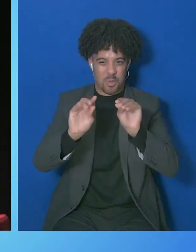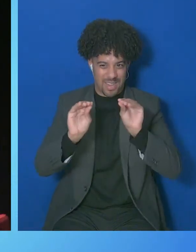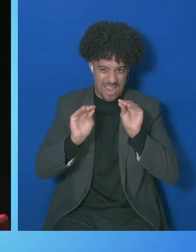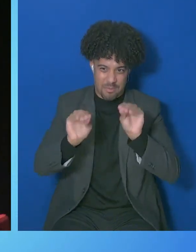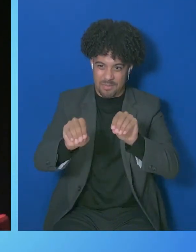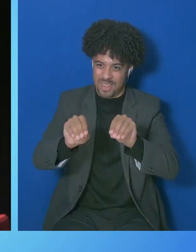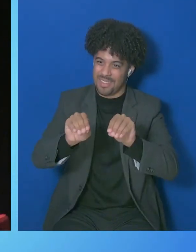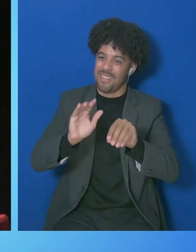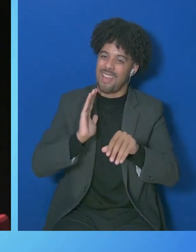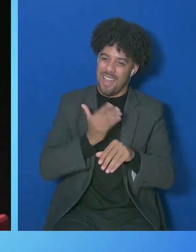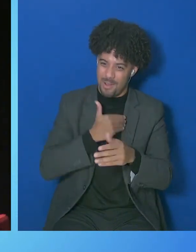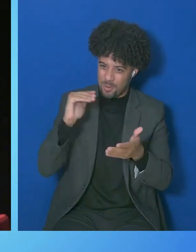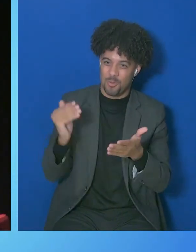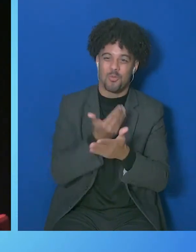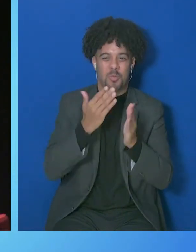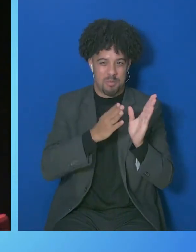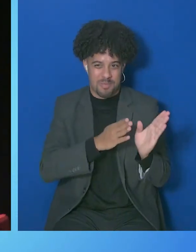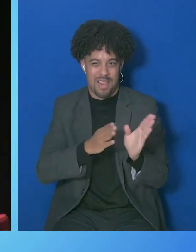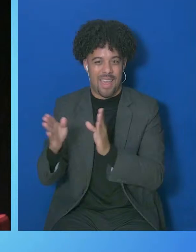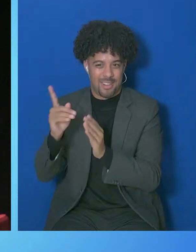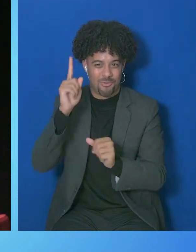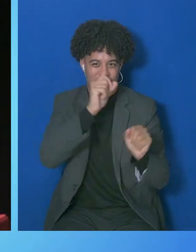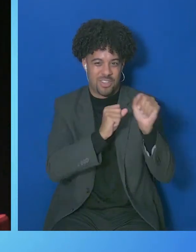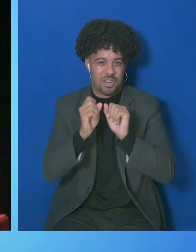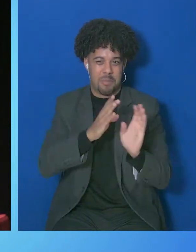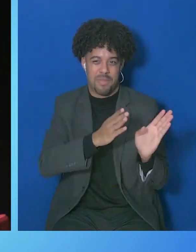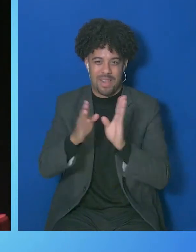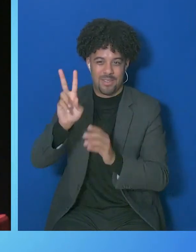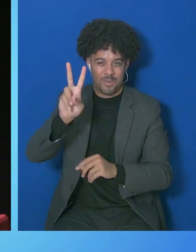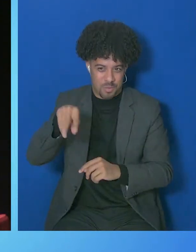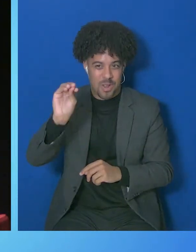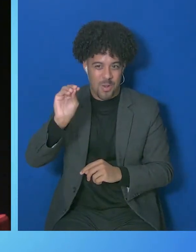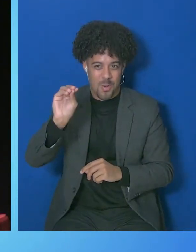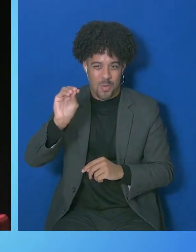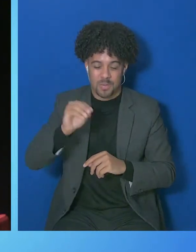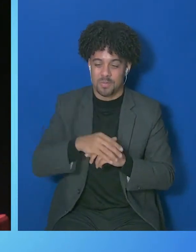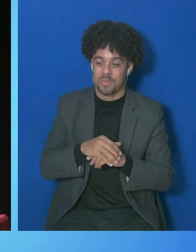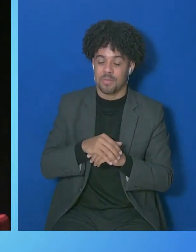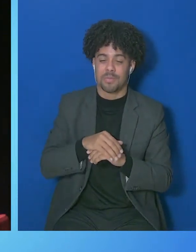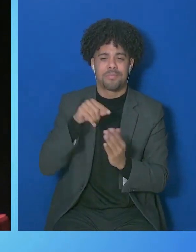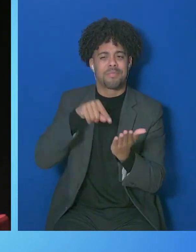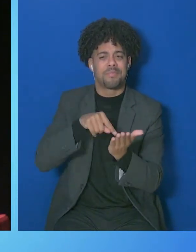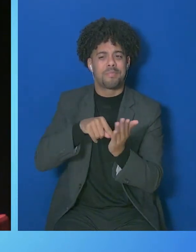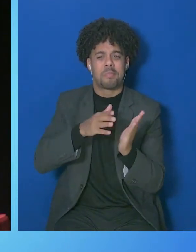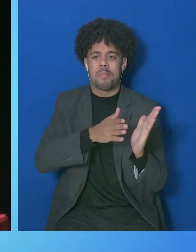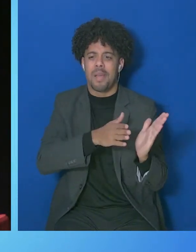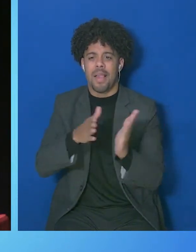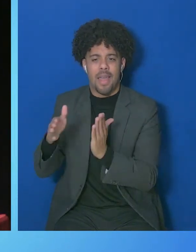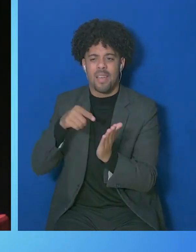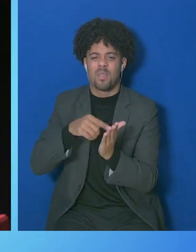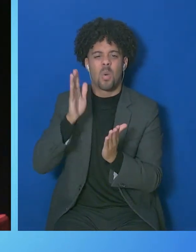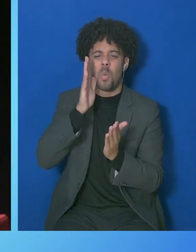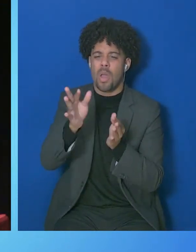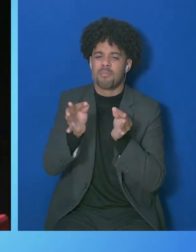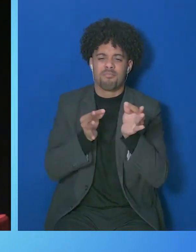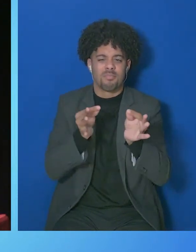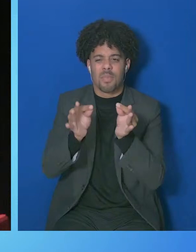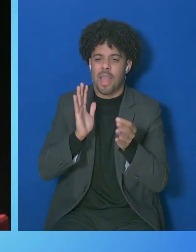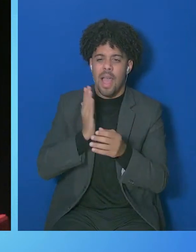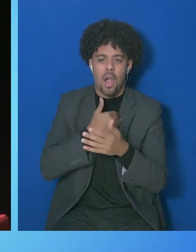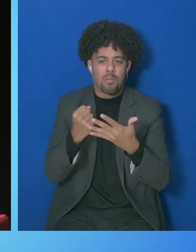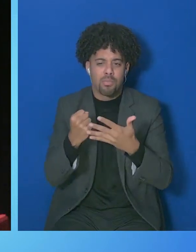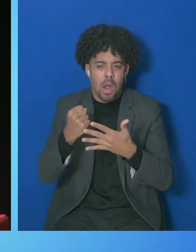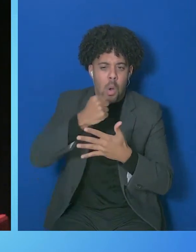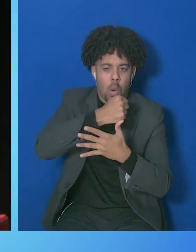And that strategic plan will identify our priorities and how we will organize and prioritize